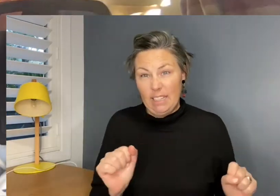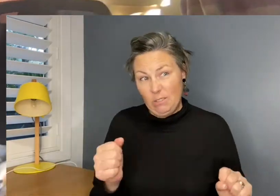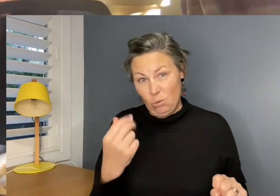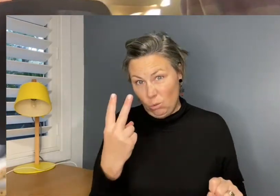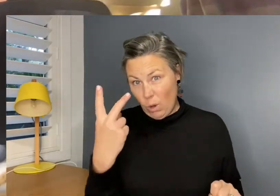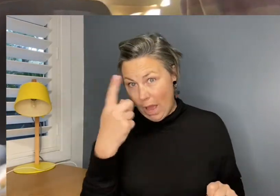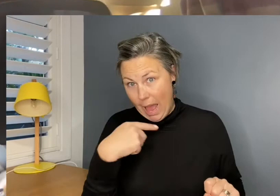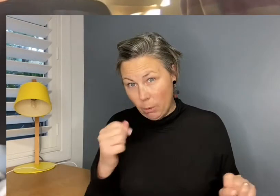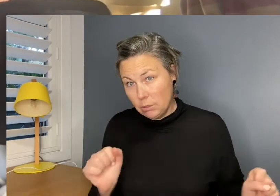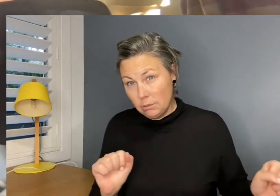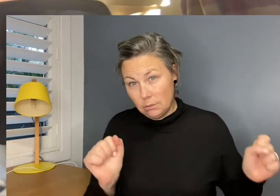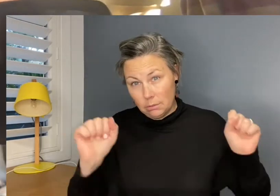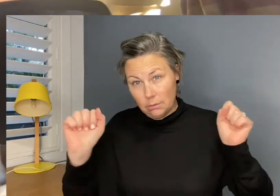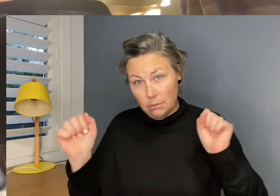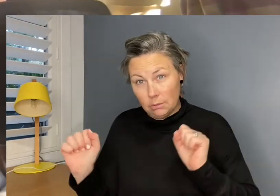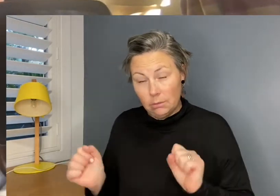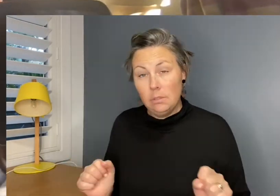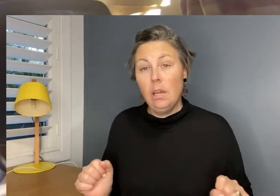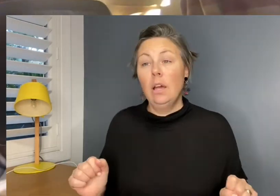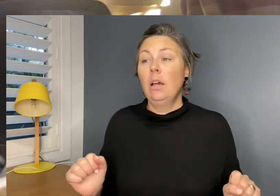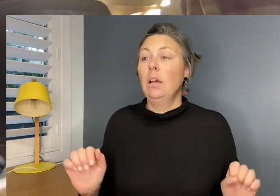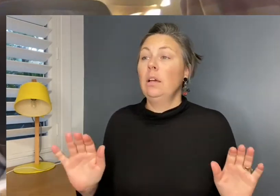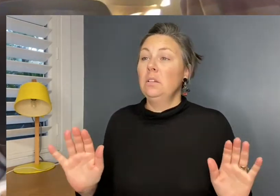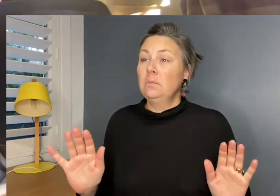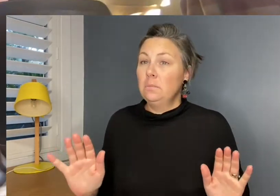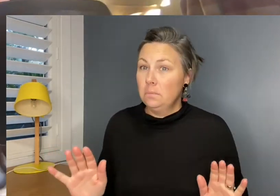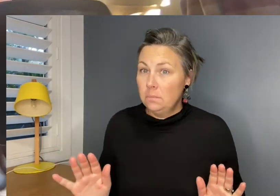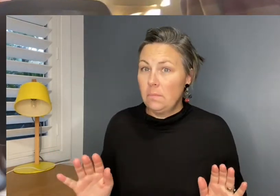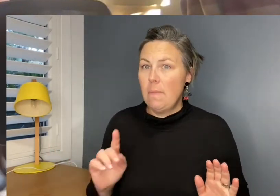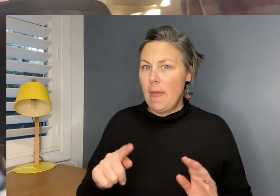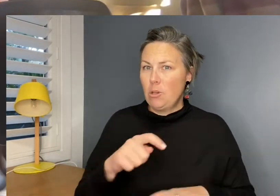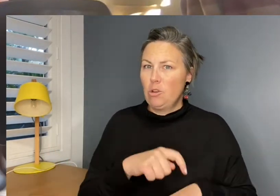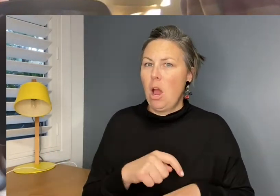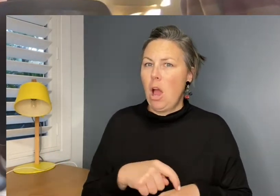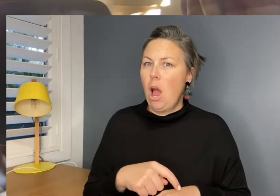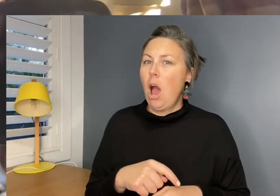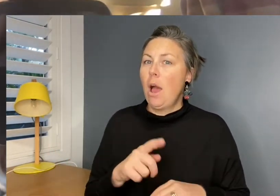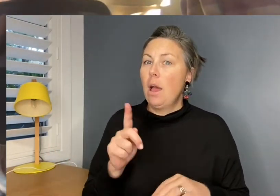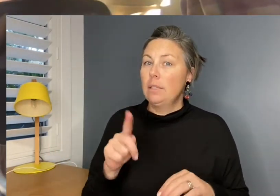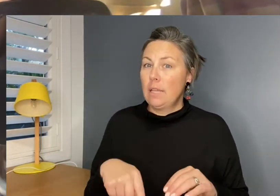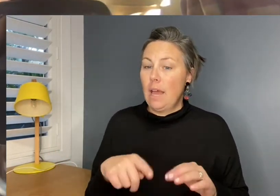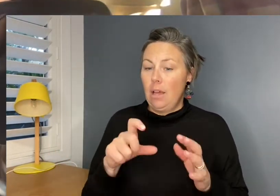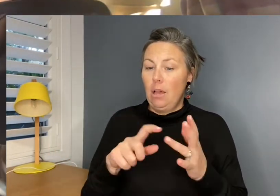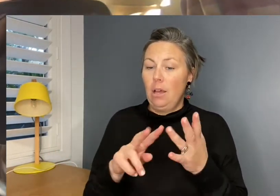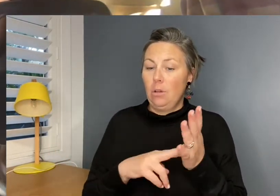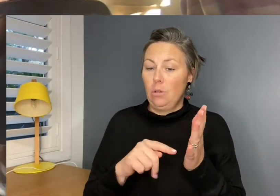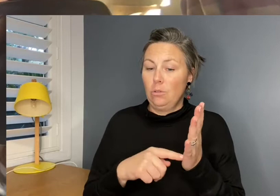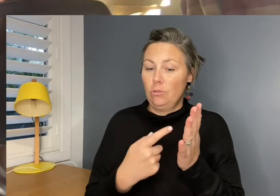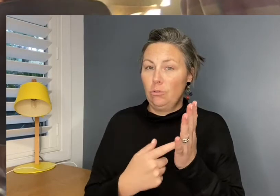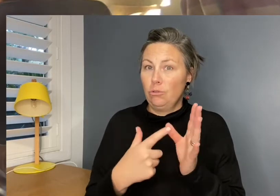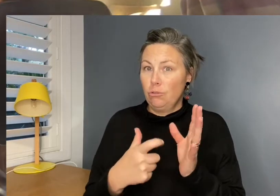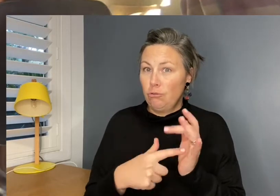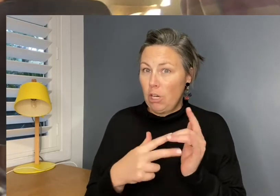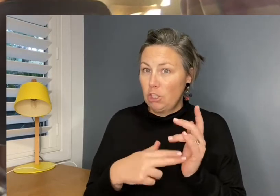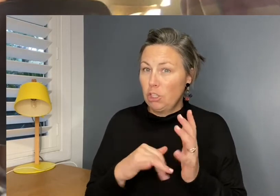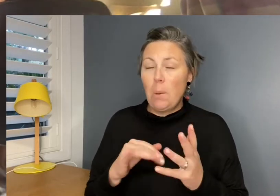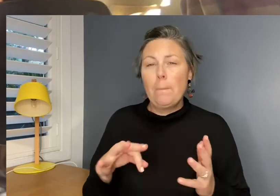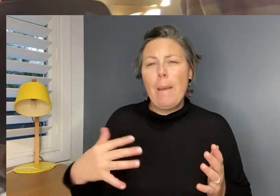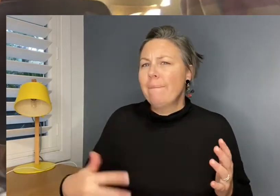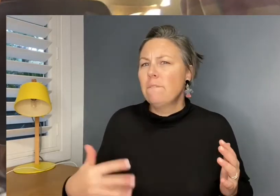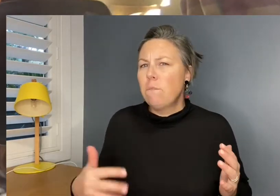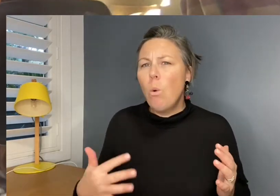top to tail for about 2 hours or something. And then by this stage I was having really mild